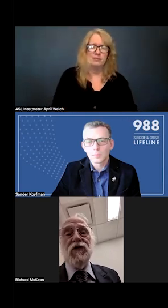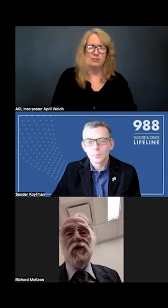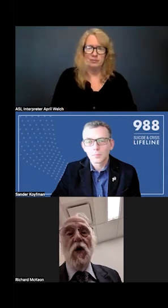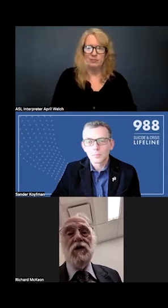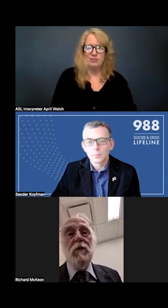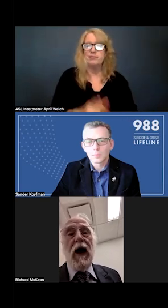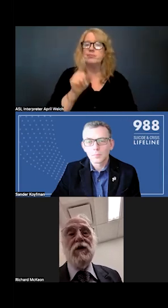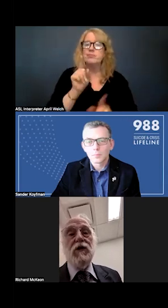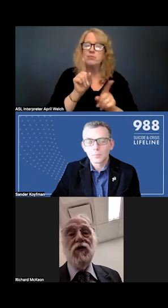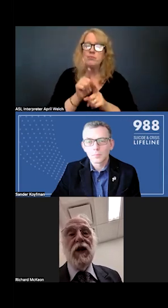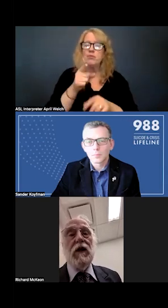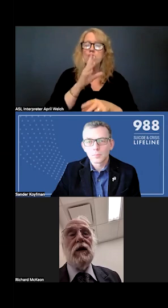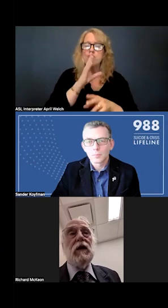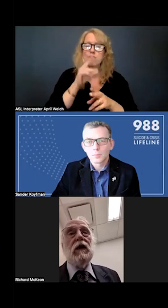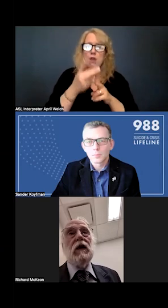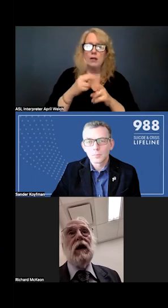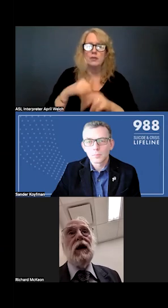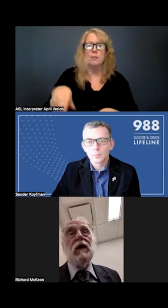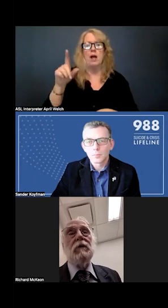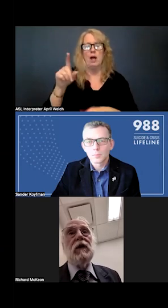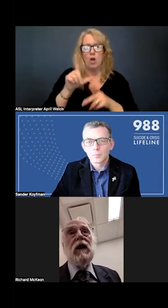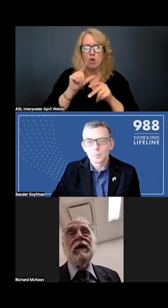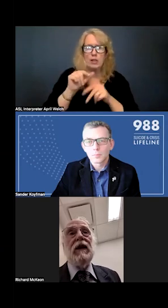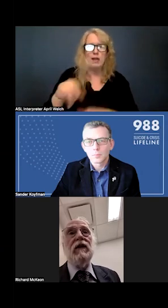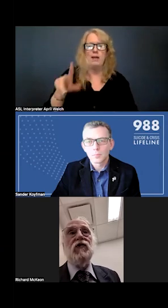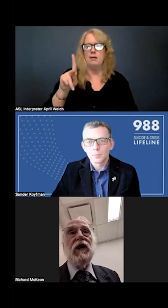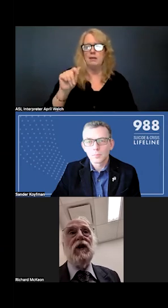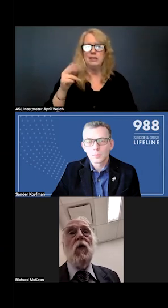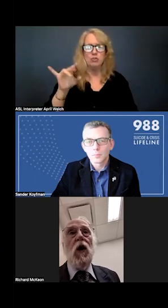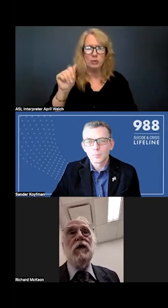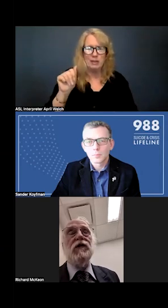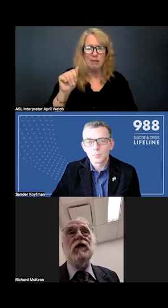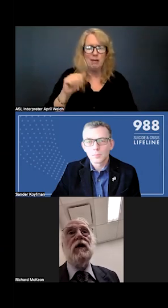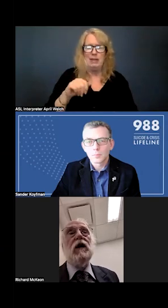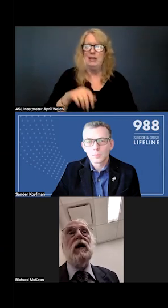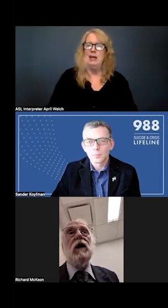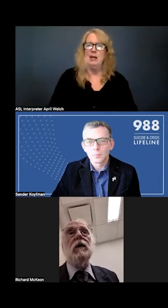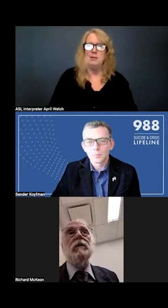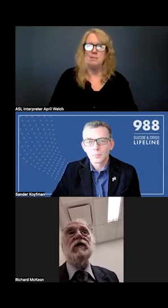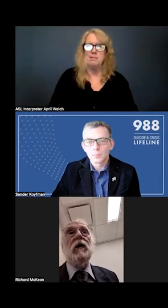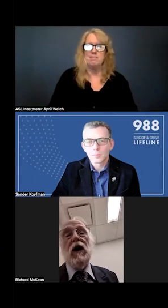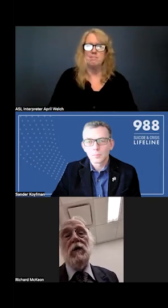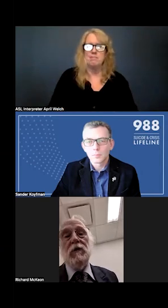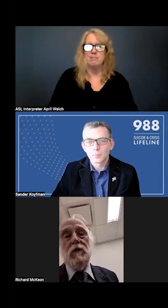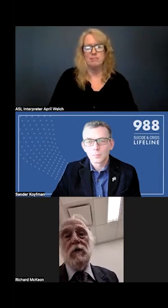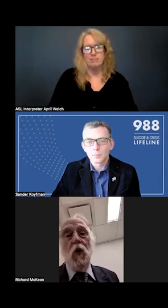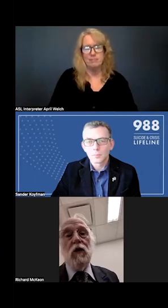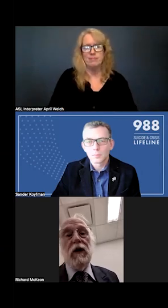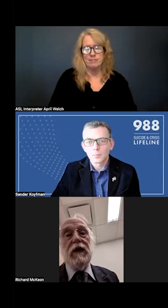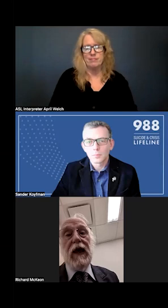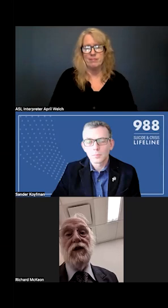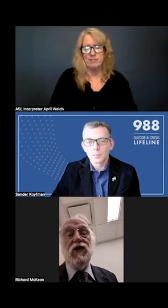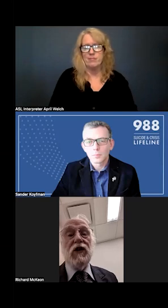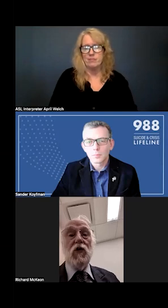you also talked about Katrina, and Katrina was something I was